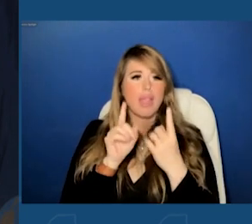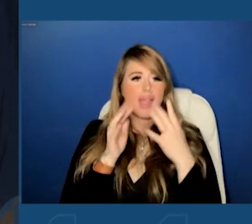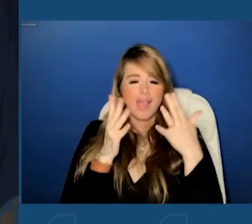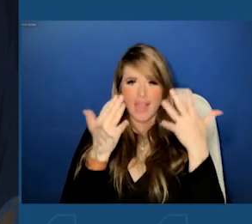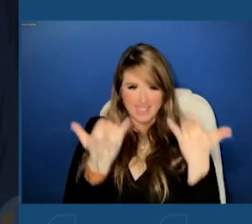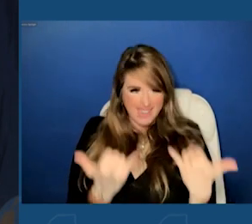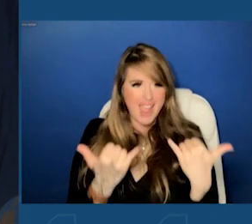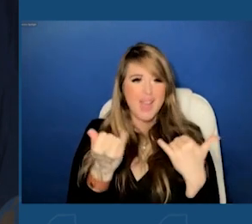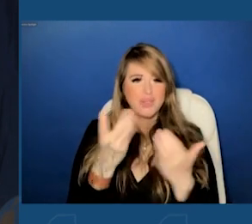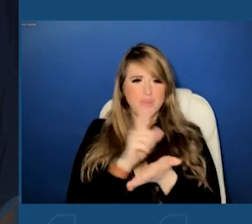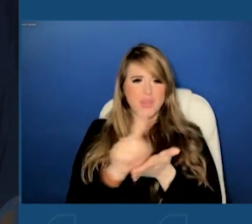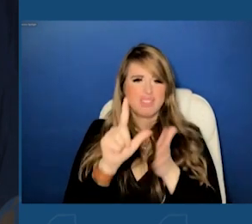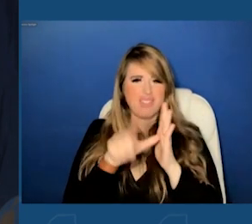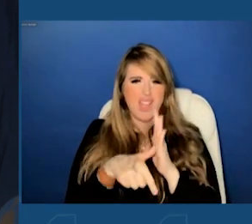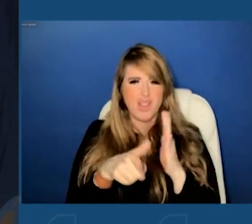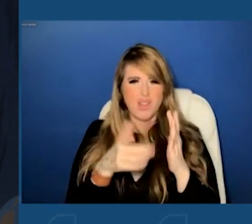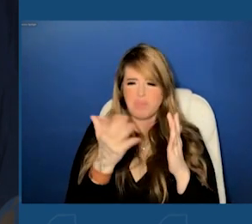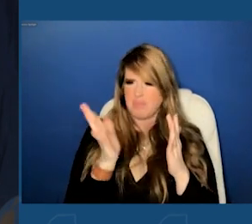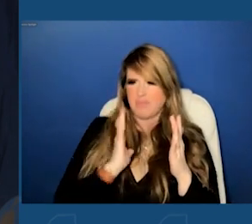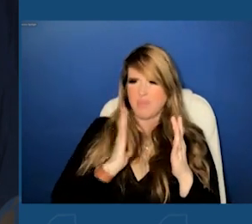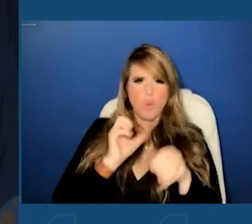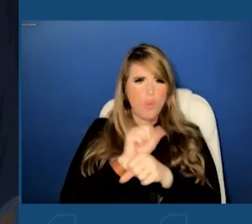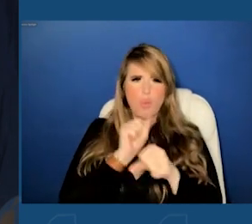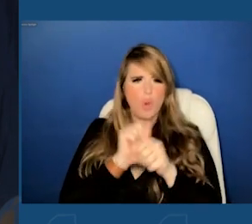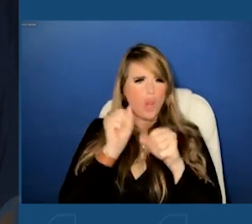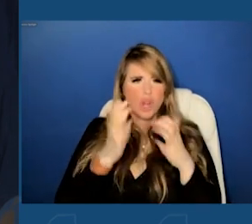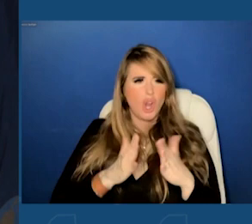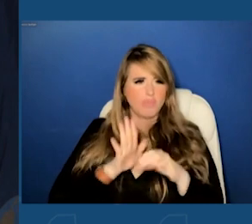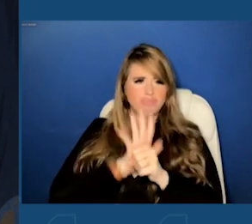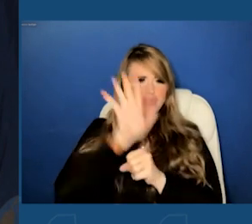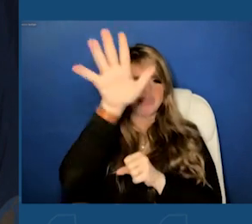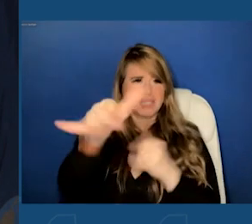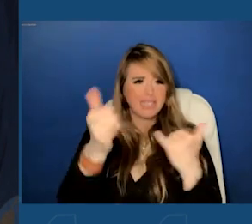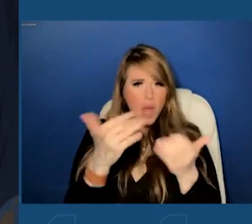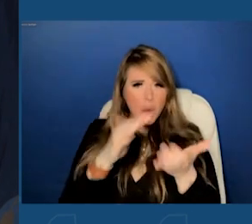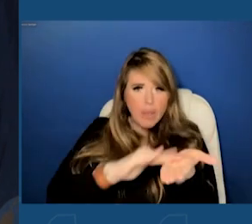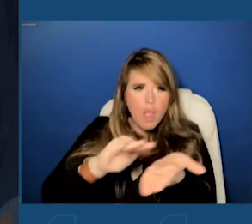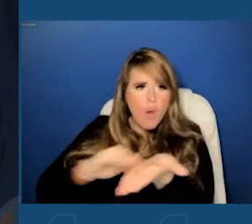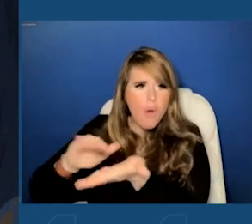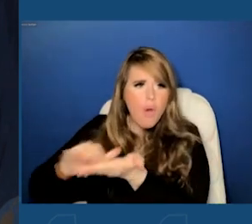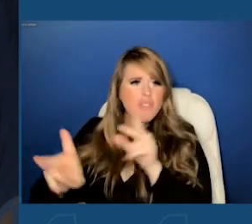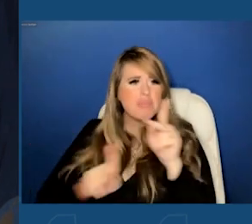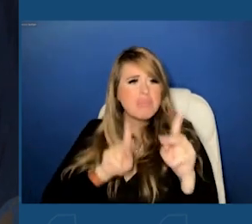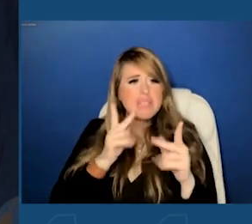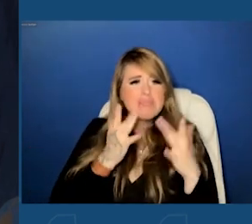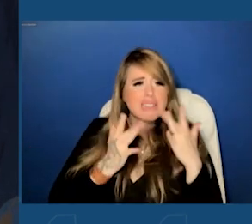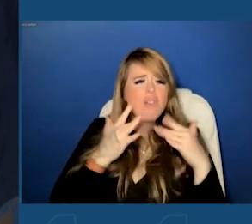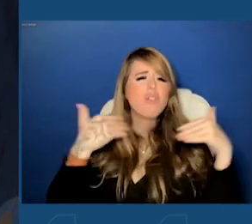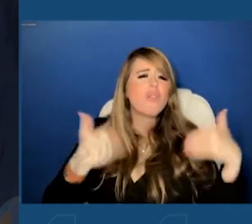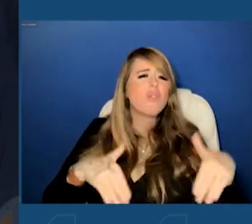had to lay people off. That has to stop. We can't have a hospitality industry